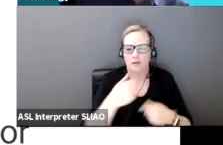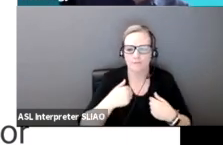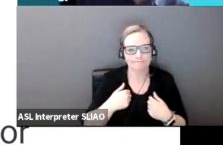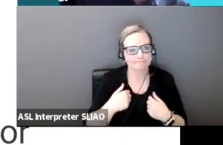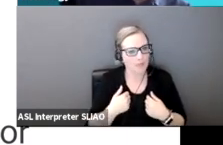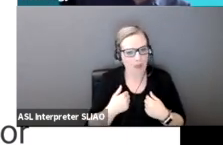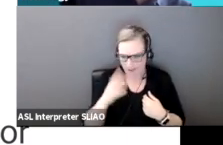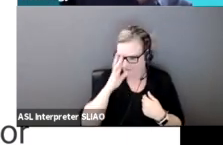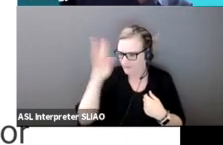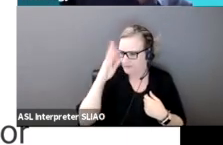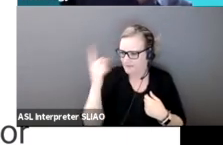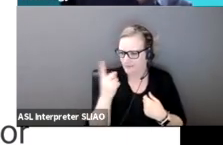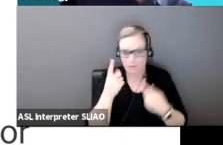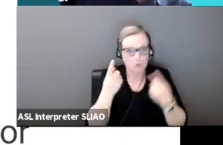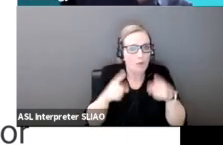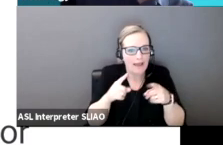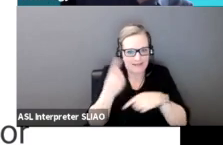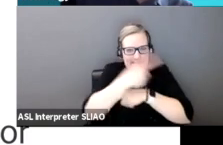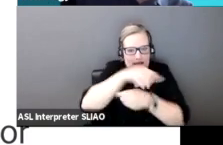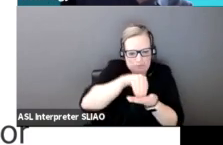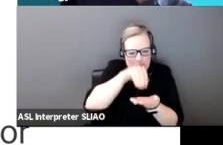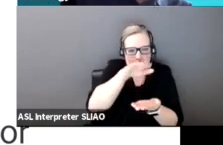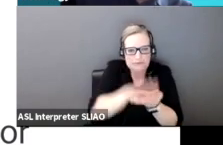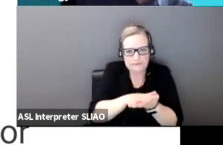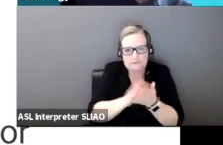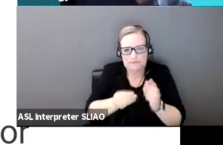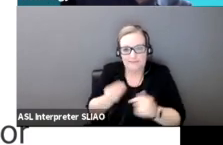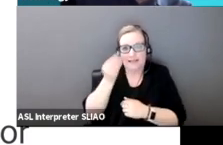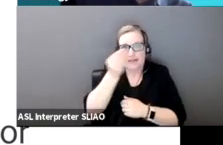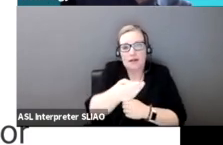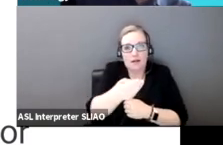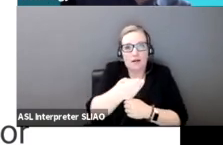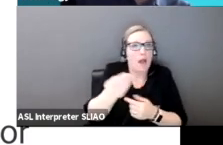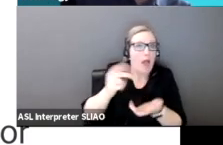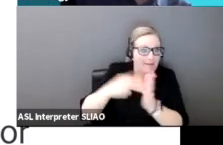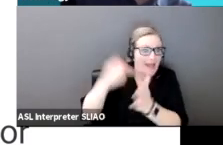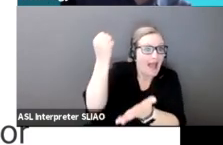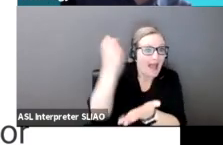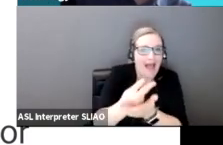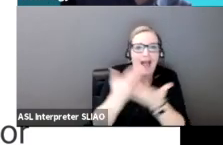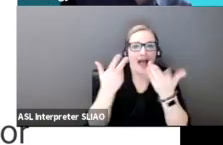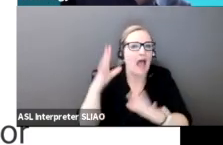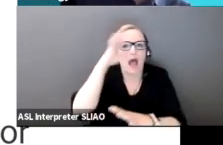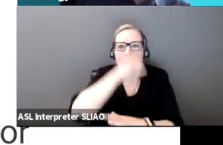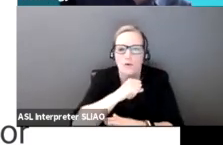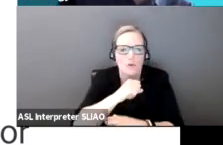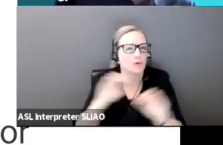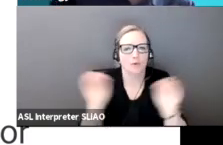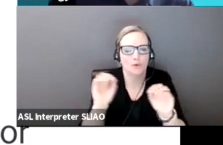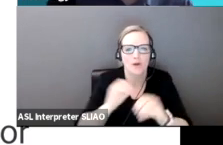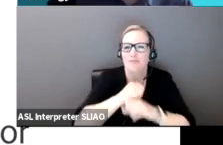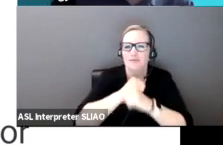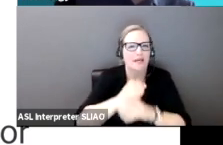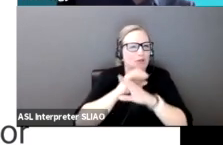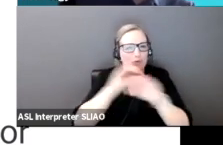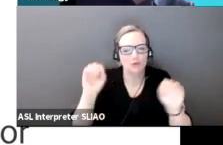thing on this date, but it doesn't actually confer any patent rights or protections on its own. It expires